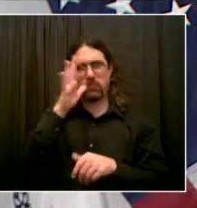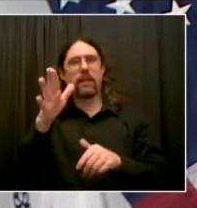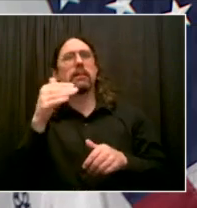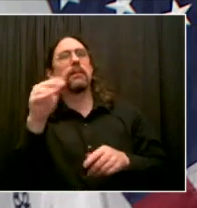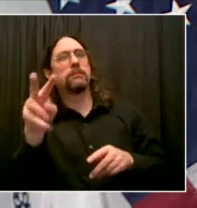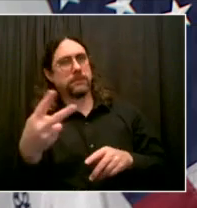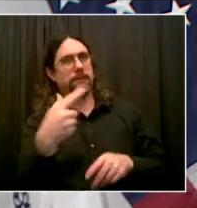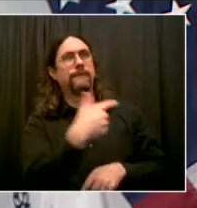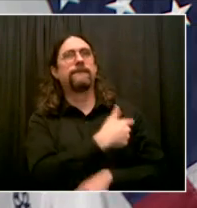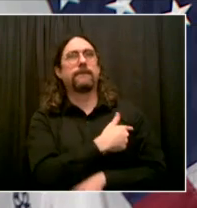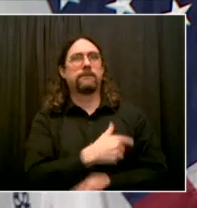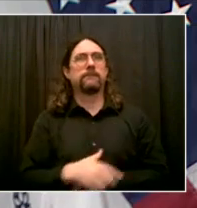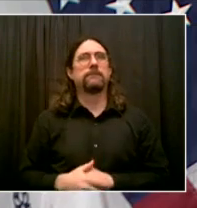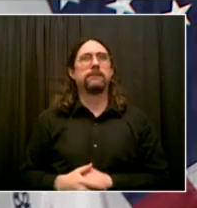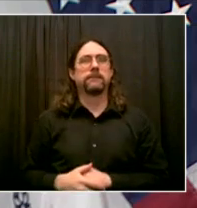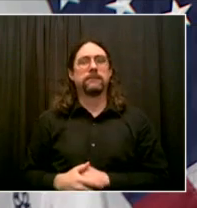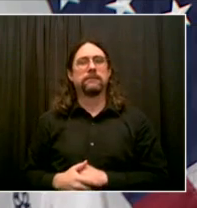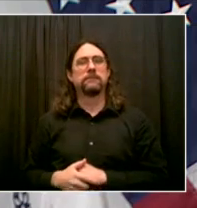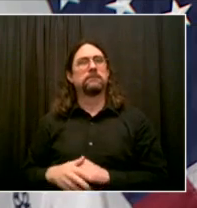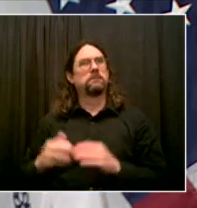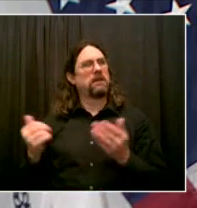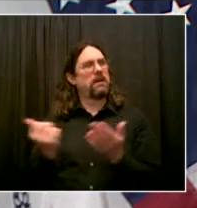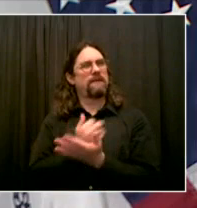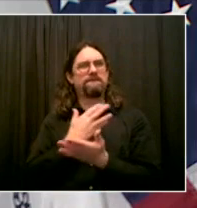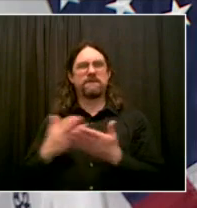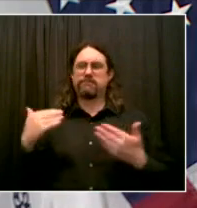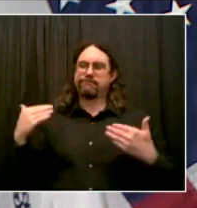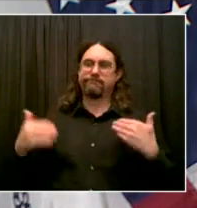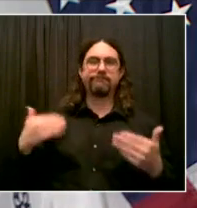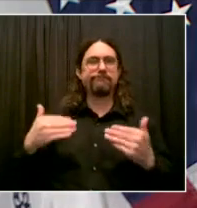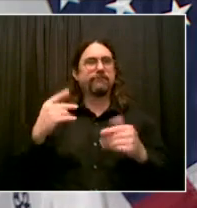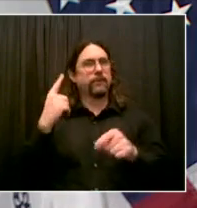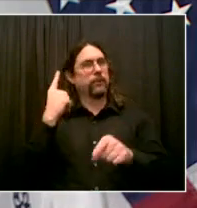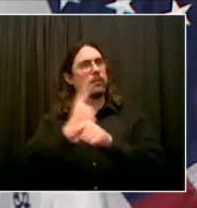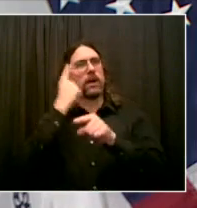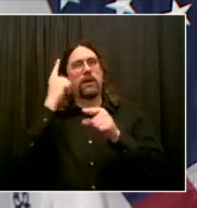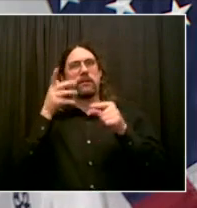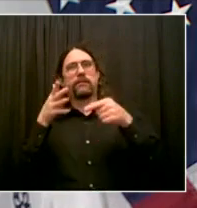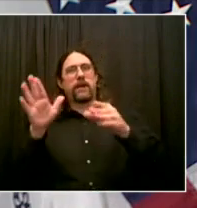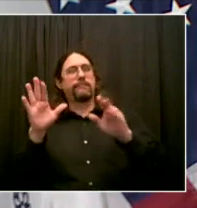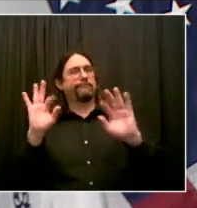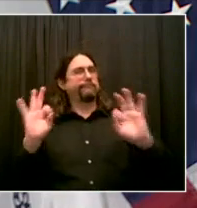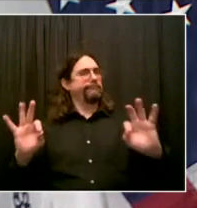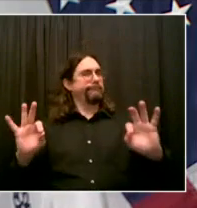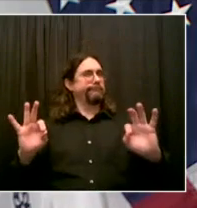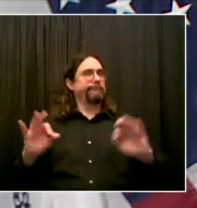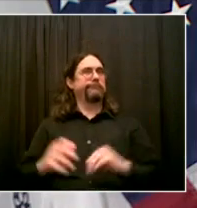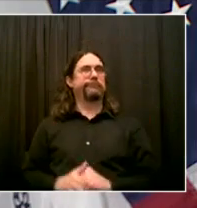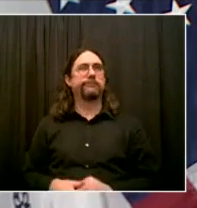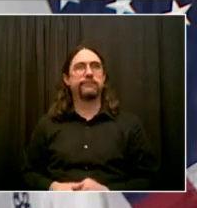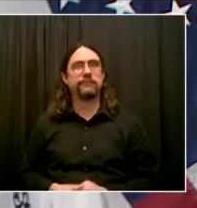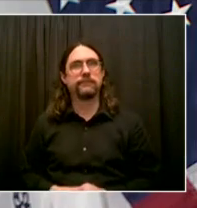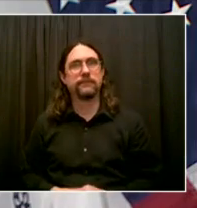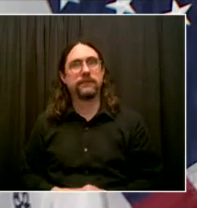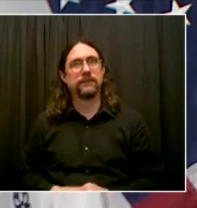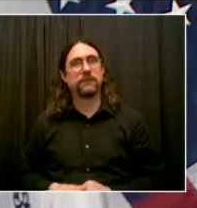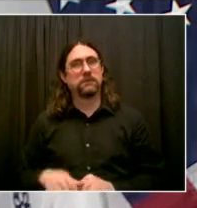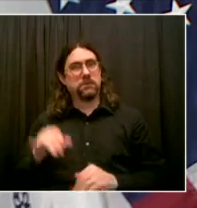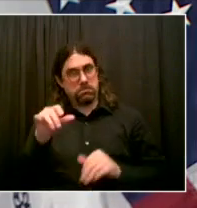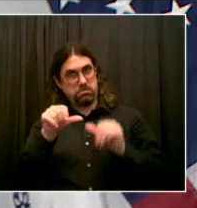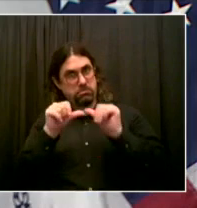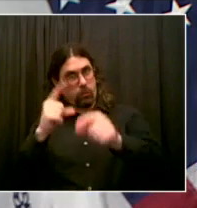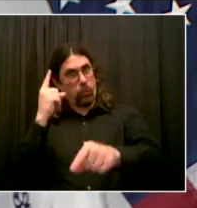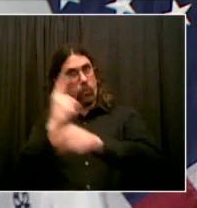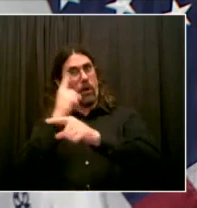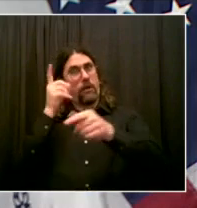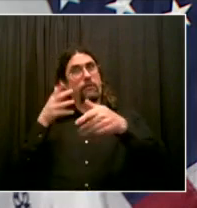definitely appreciate that gives people opportunity to come back with their livelihoods and with their lives and the things they love to do. But